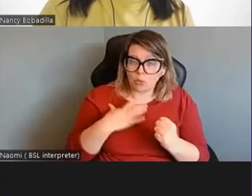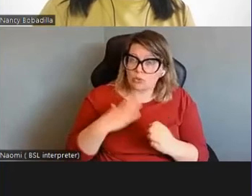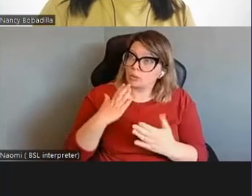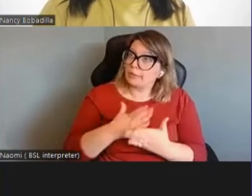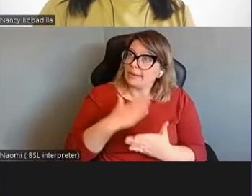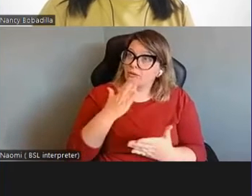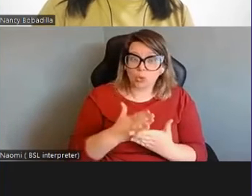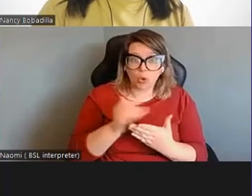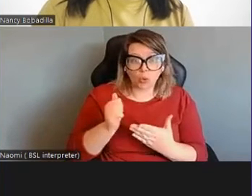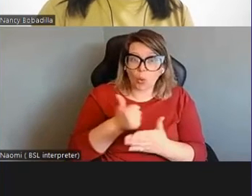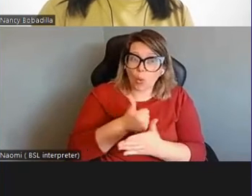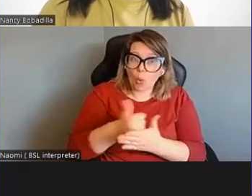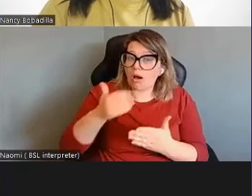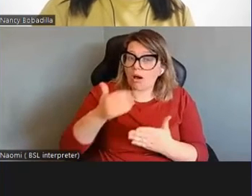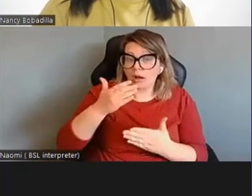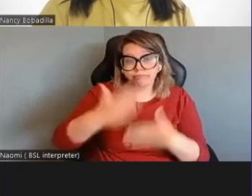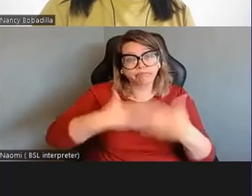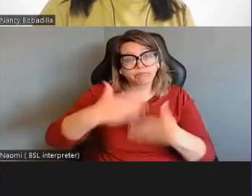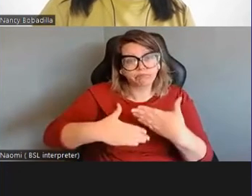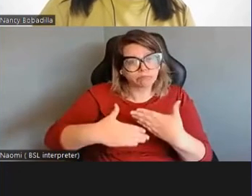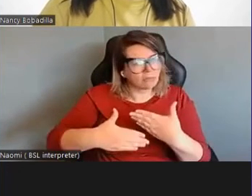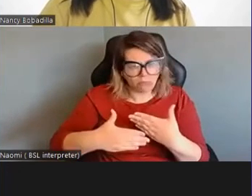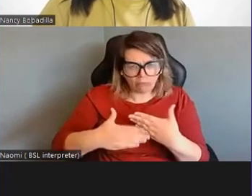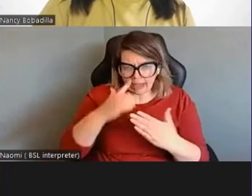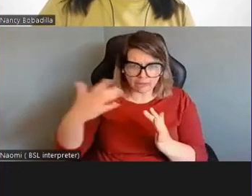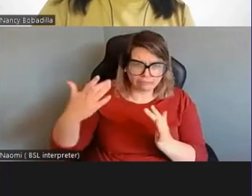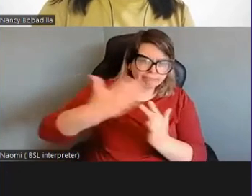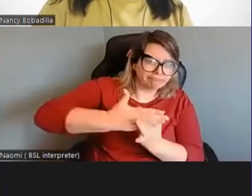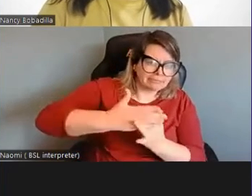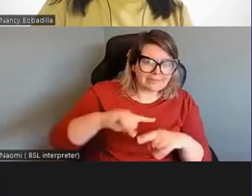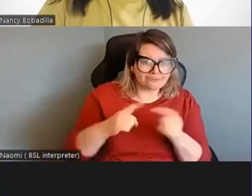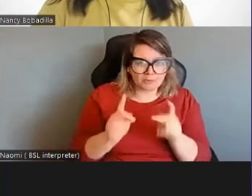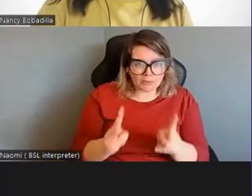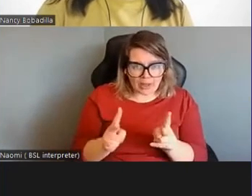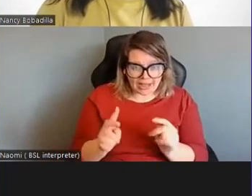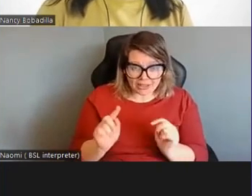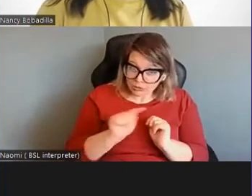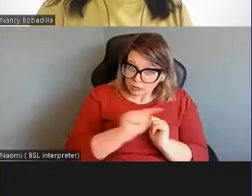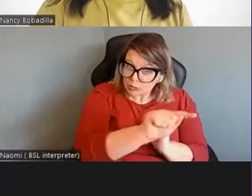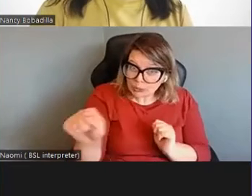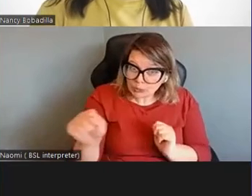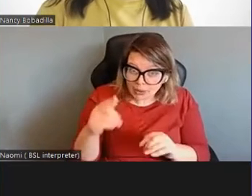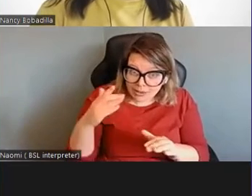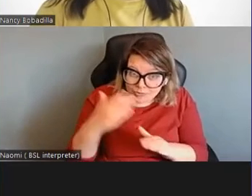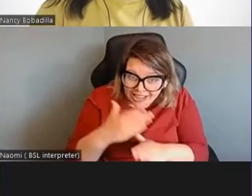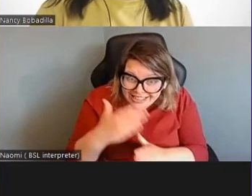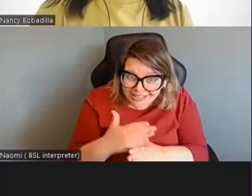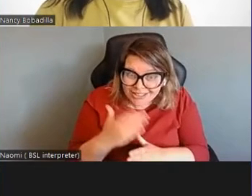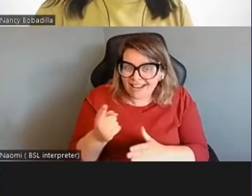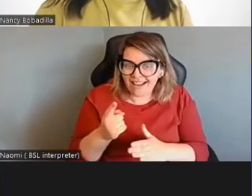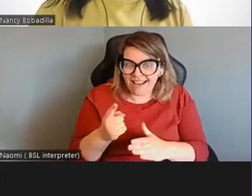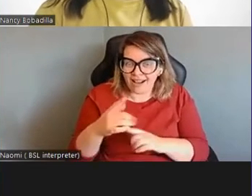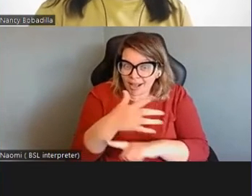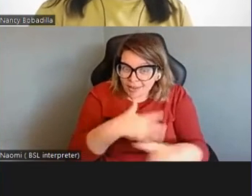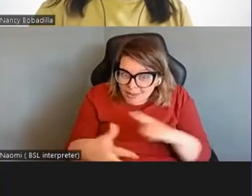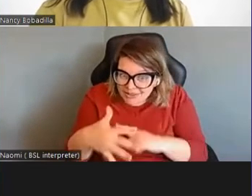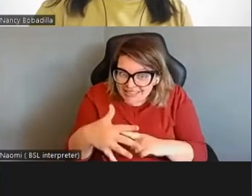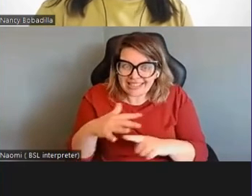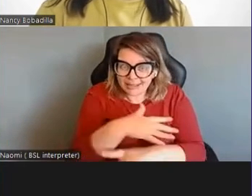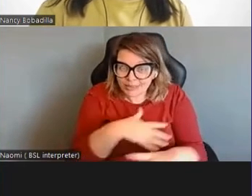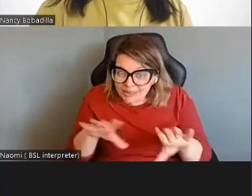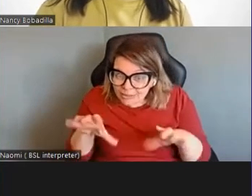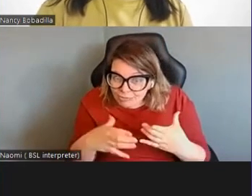be challenged. And therefore, we want to invite you as practitioners, implementers, community members, community groups,